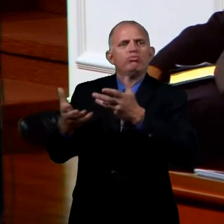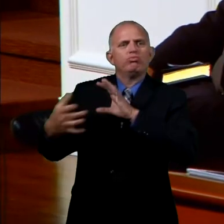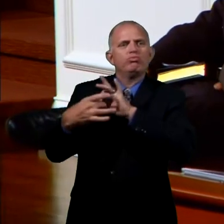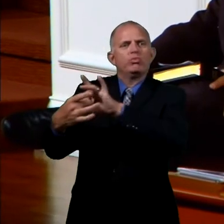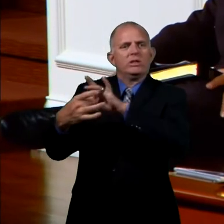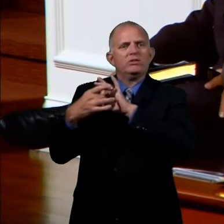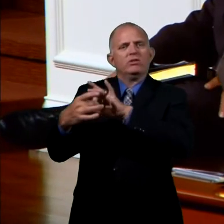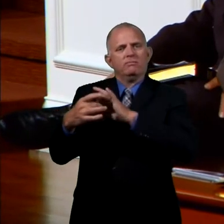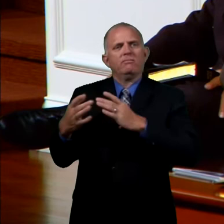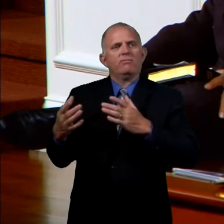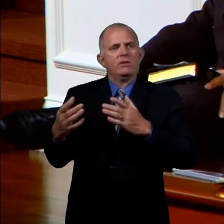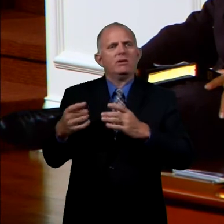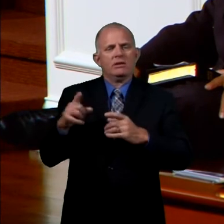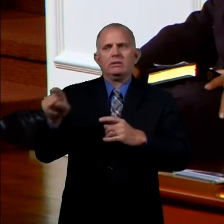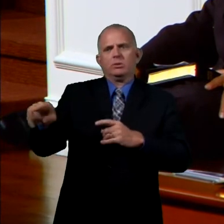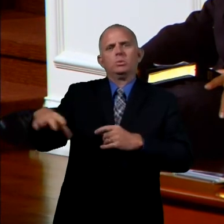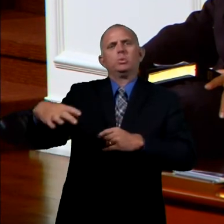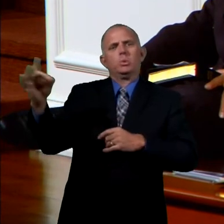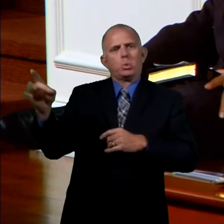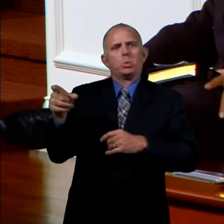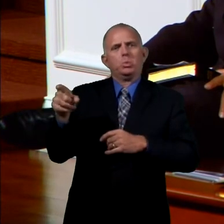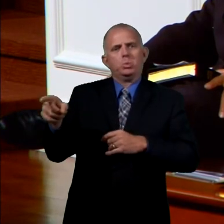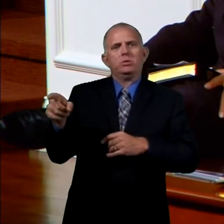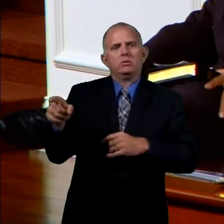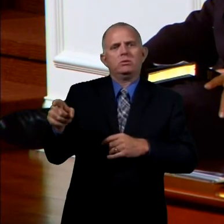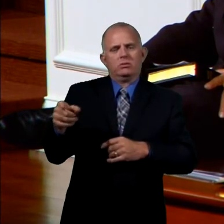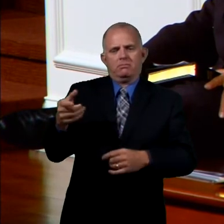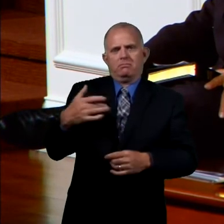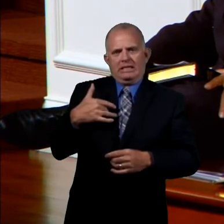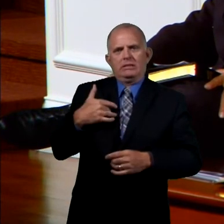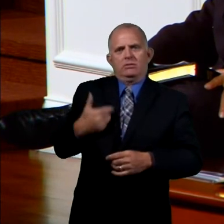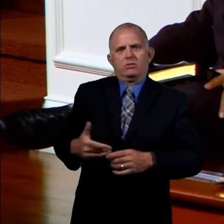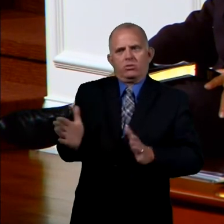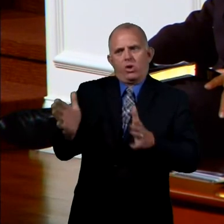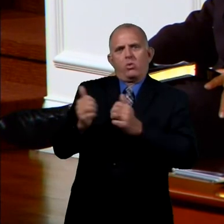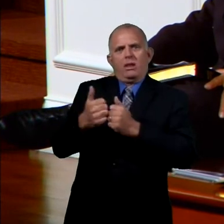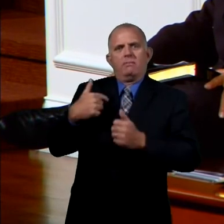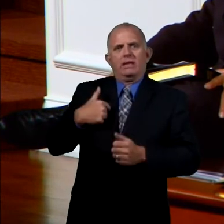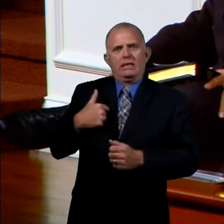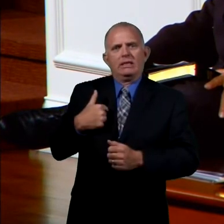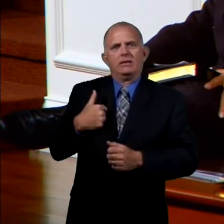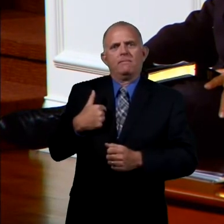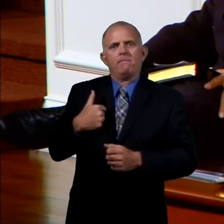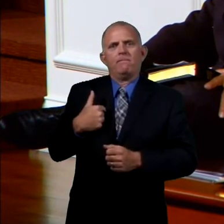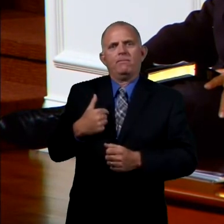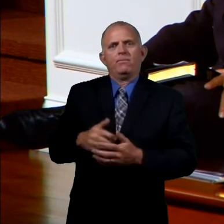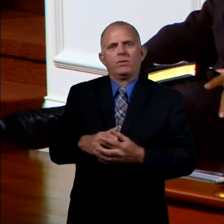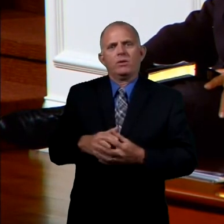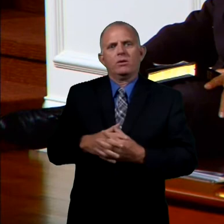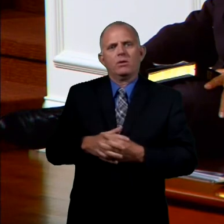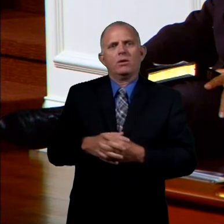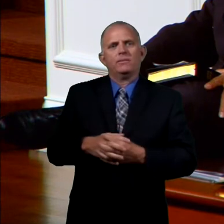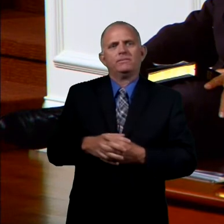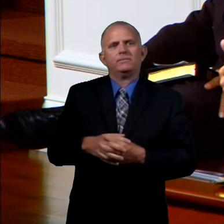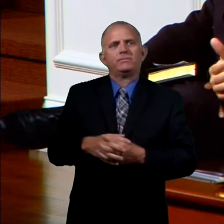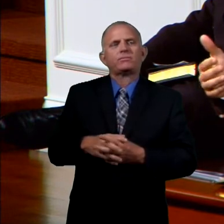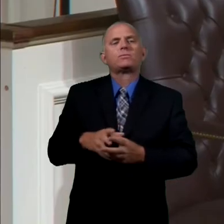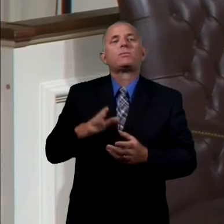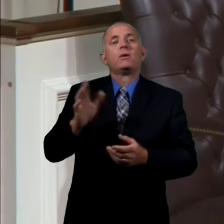She's choosing me to talk to. And I've been, in the